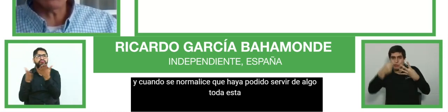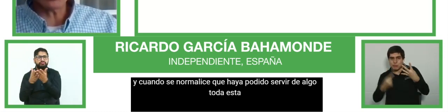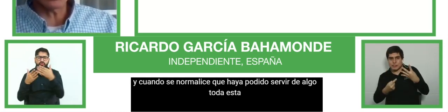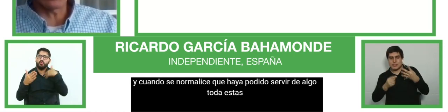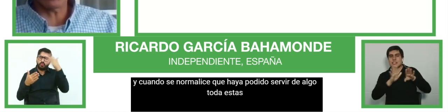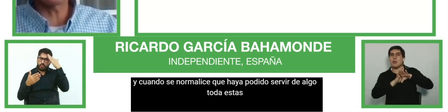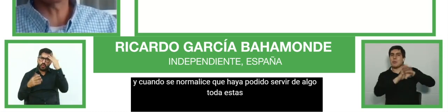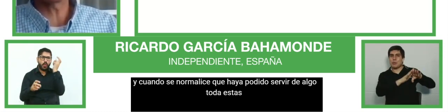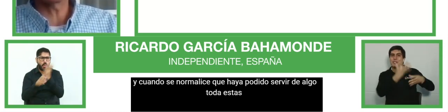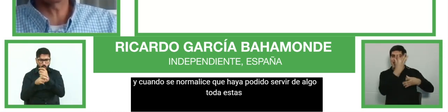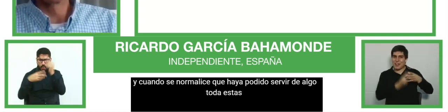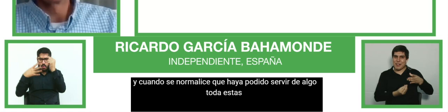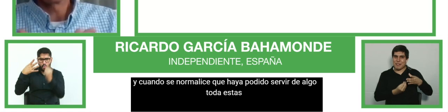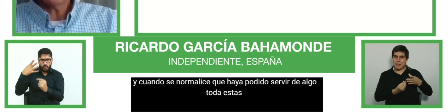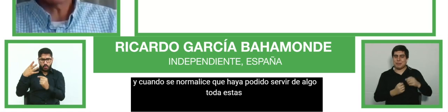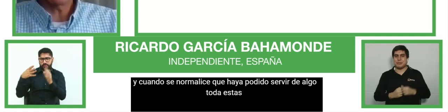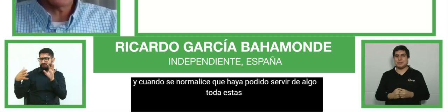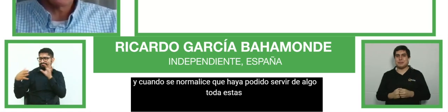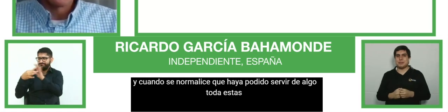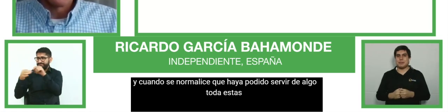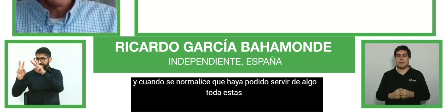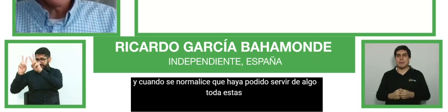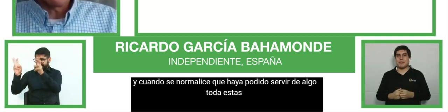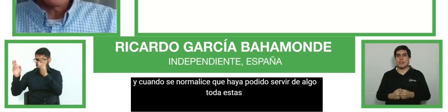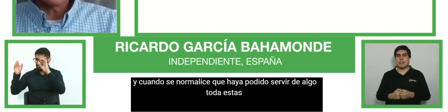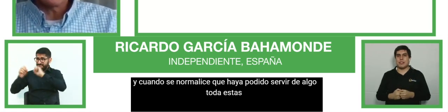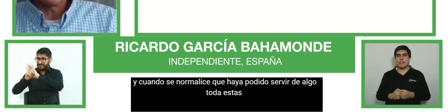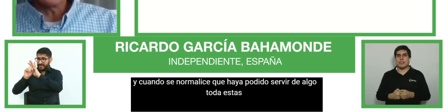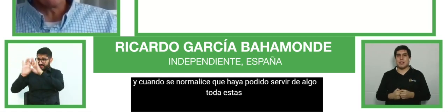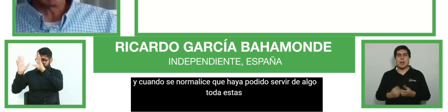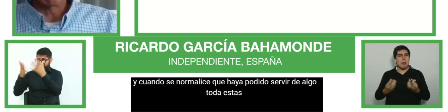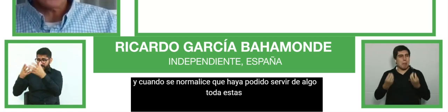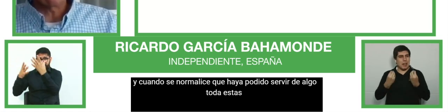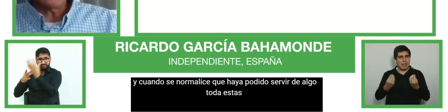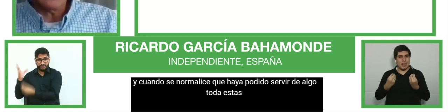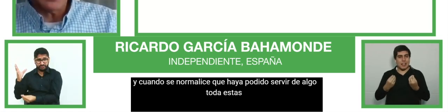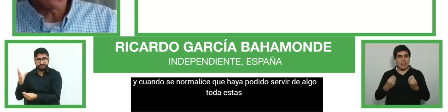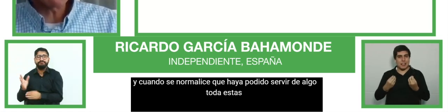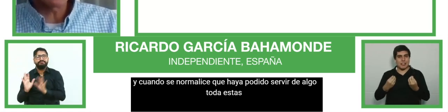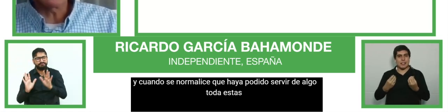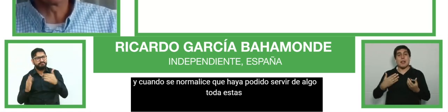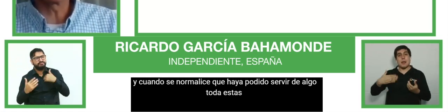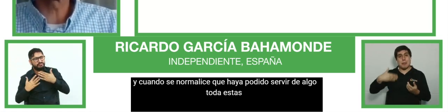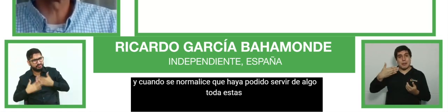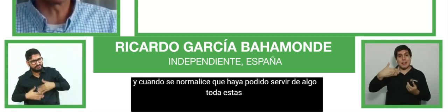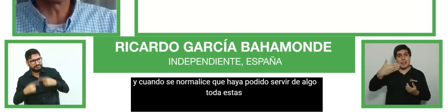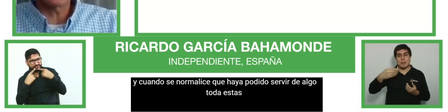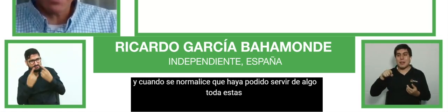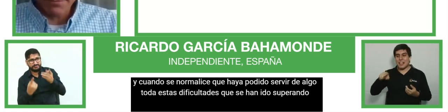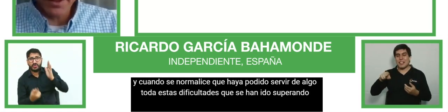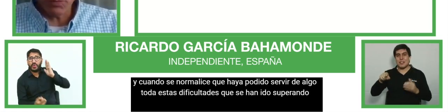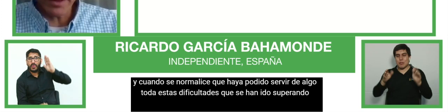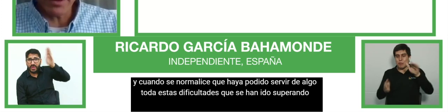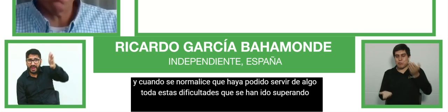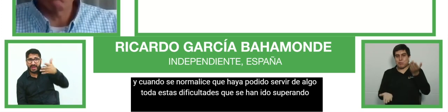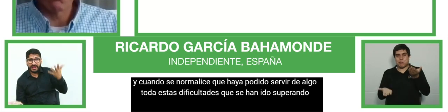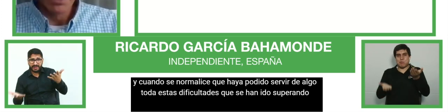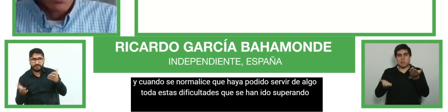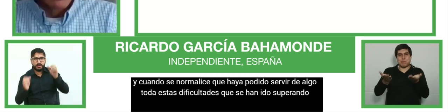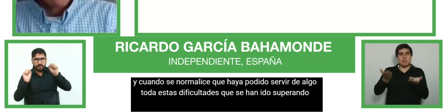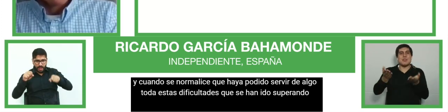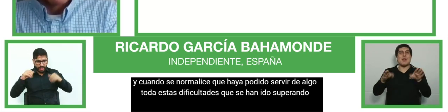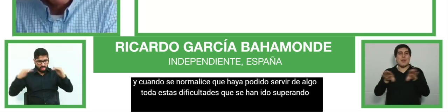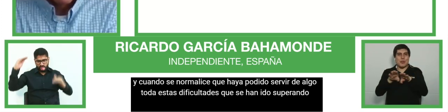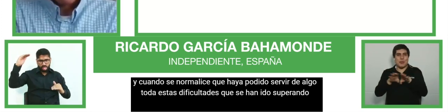to invent to overcome and to cope with all this could be for the better.